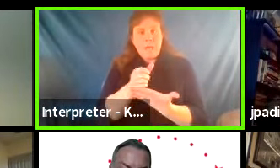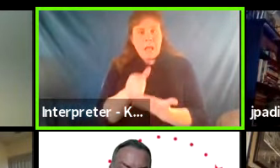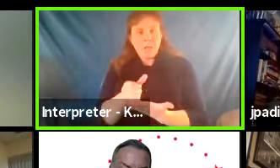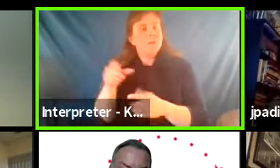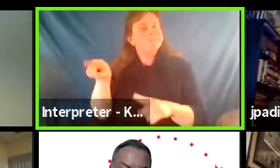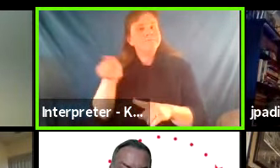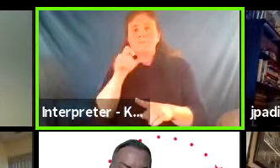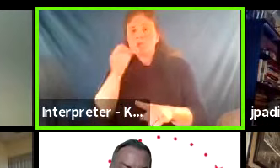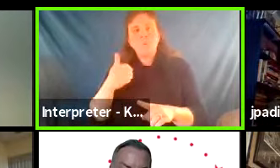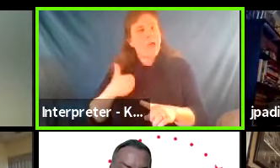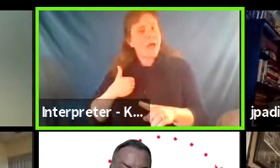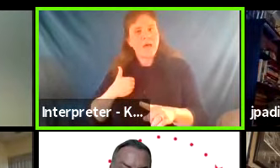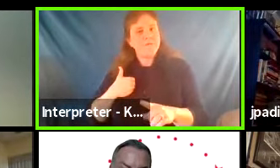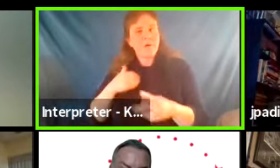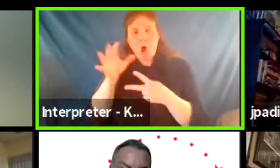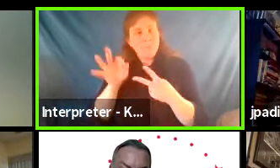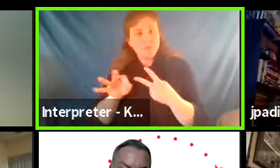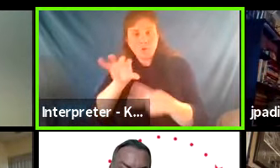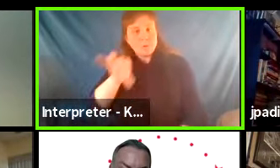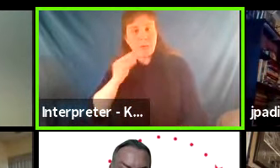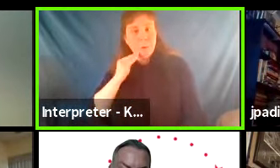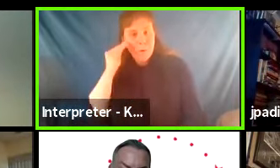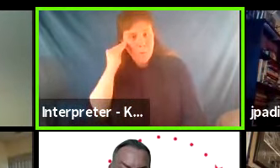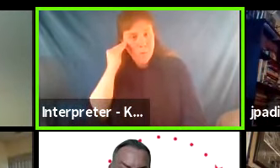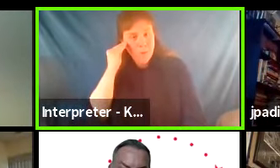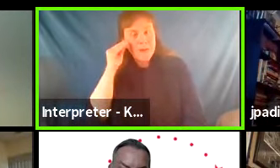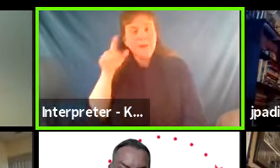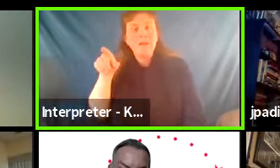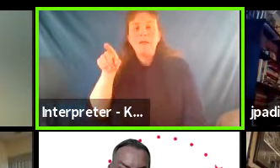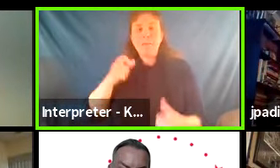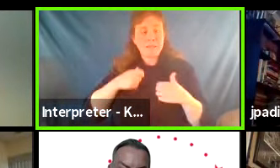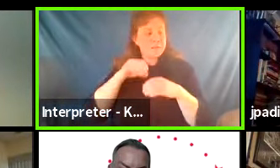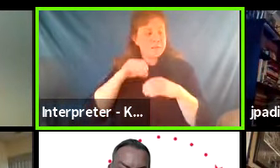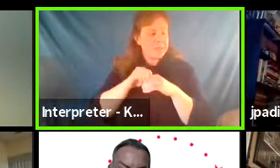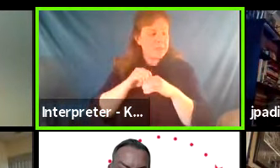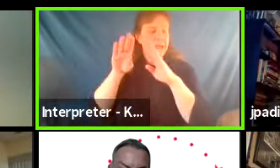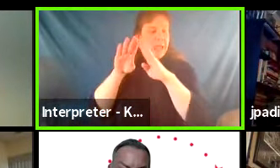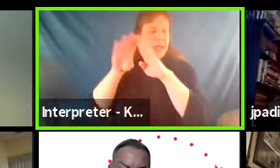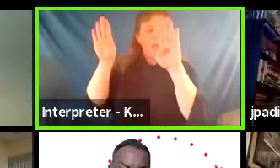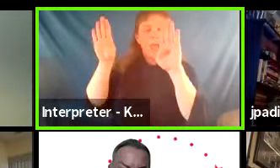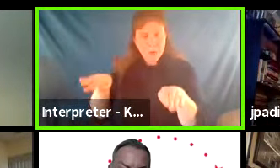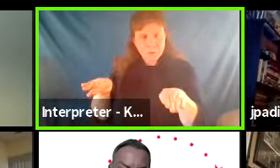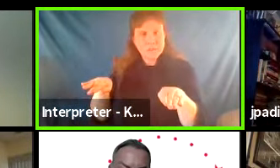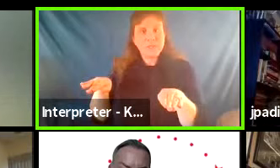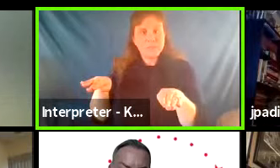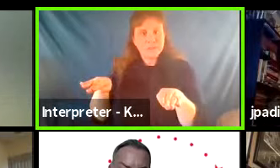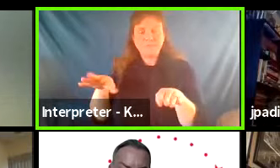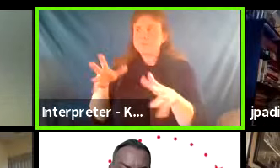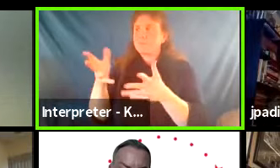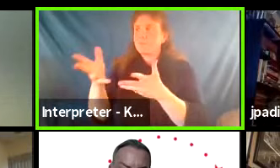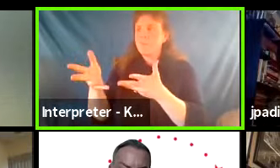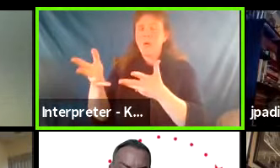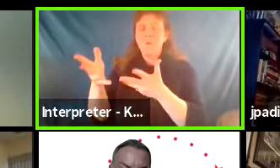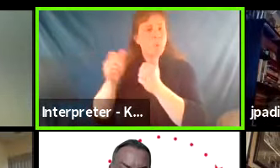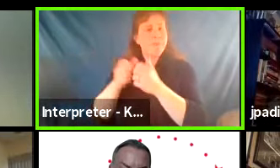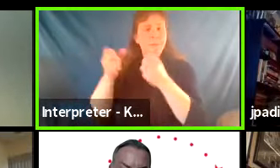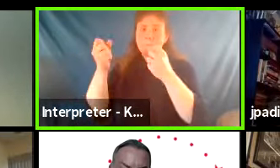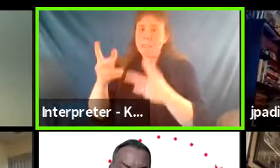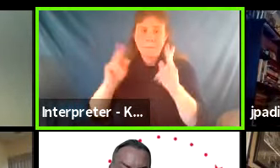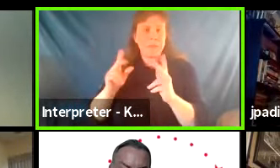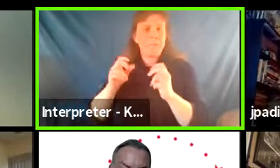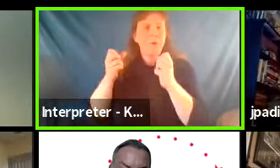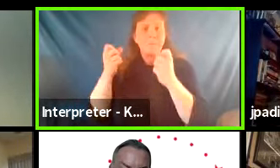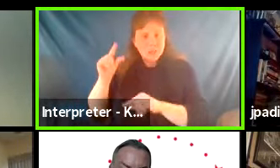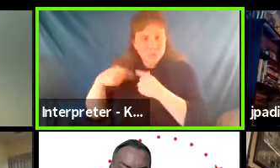multi-generational households. They have large community development. They don't have access to health insurance. They are often traveling